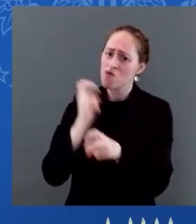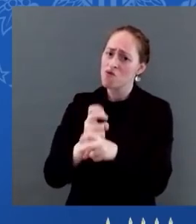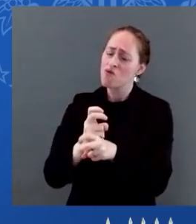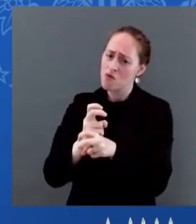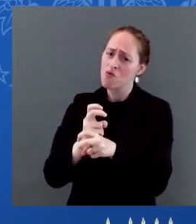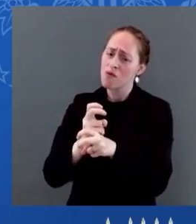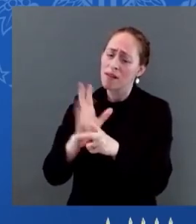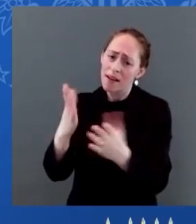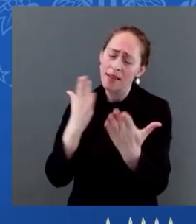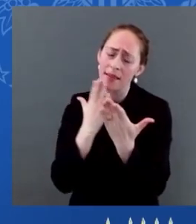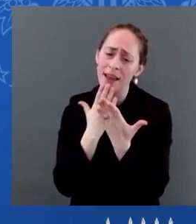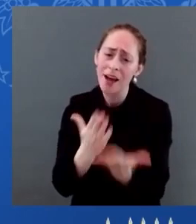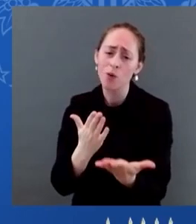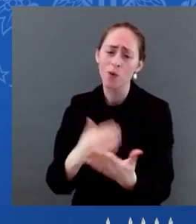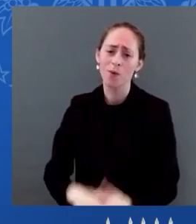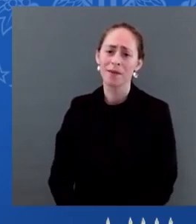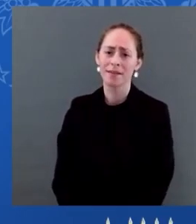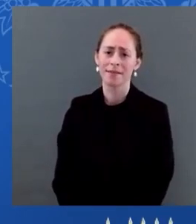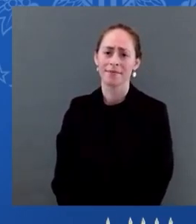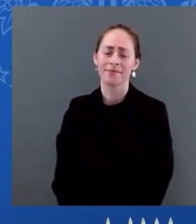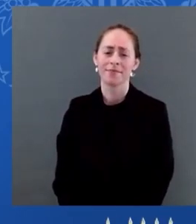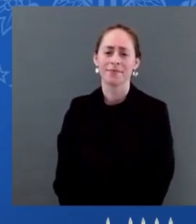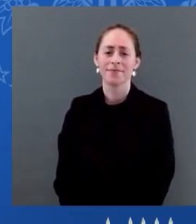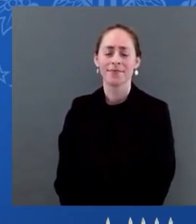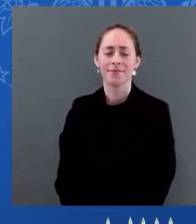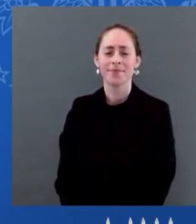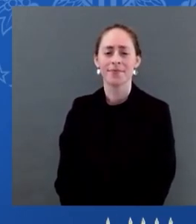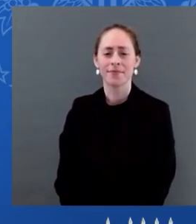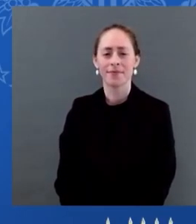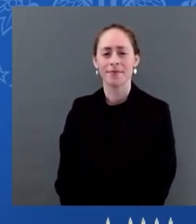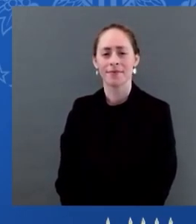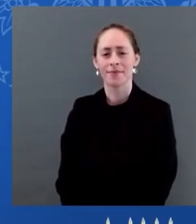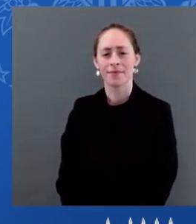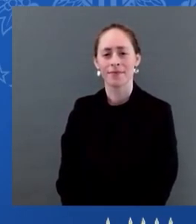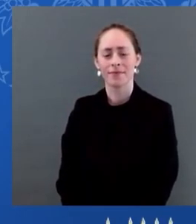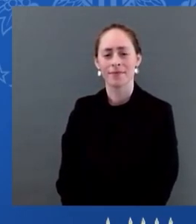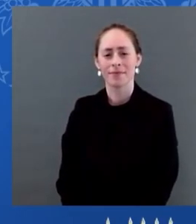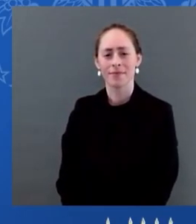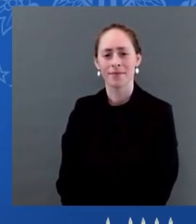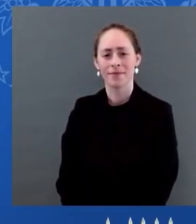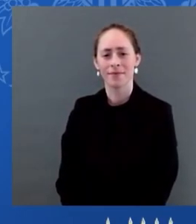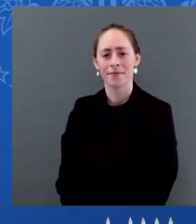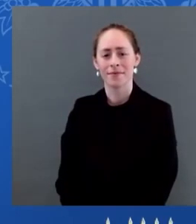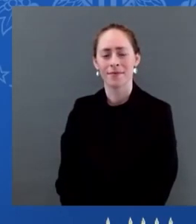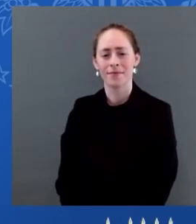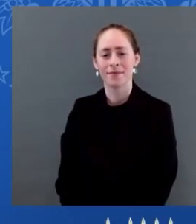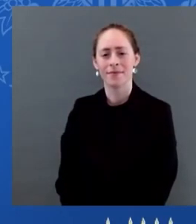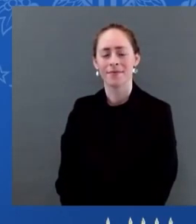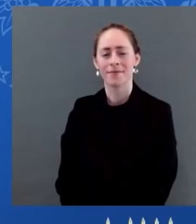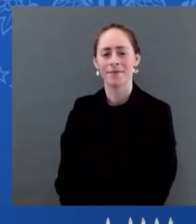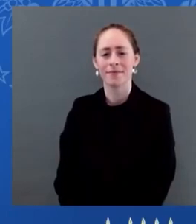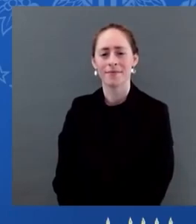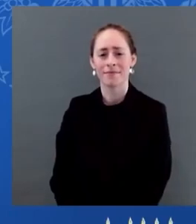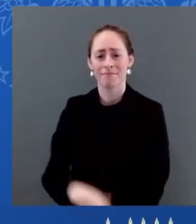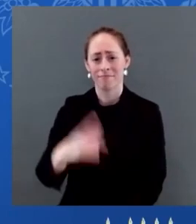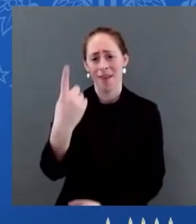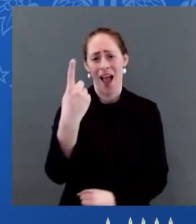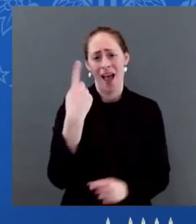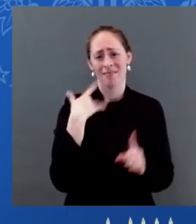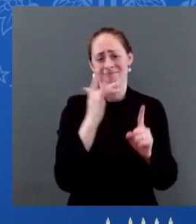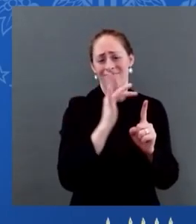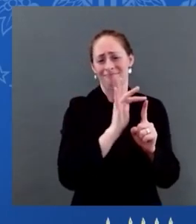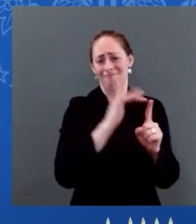One of the brightest scientists and docs I know, head of OSTP, Director Eric Lander. Eric?